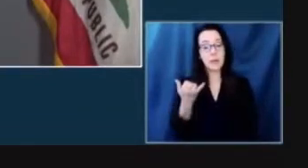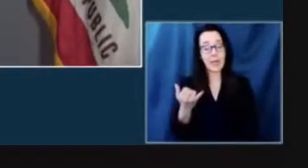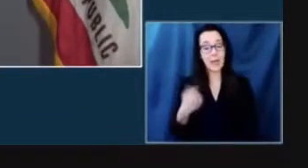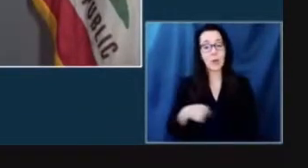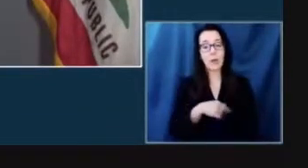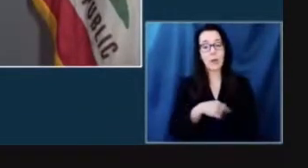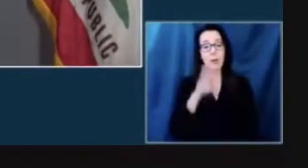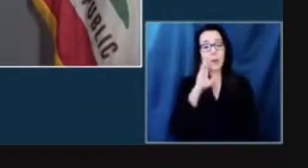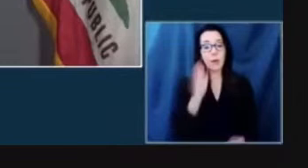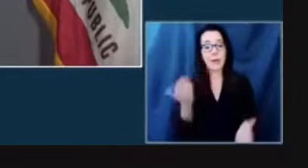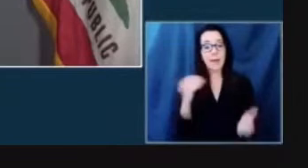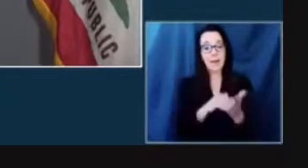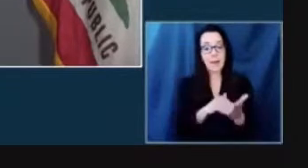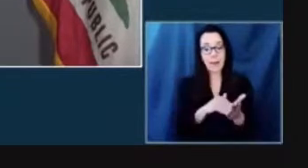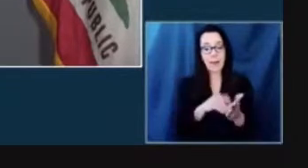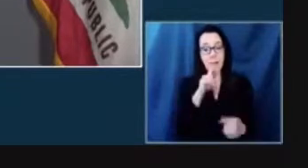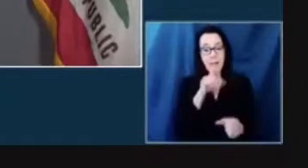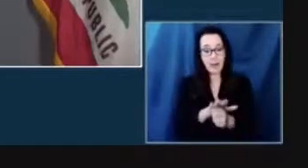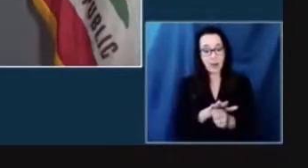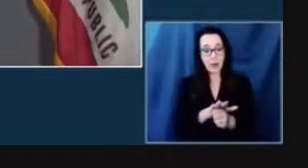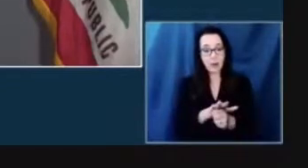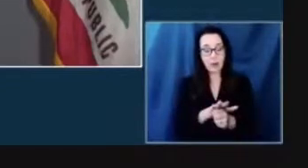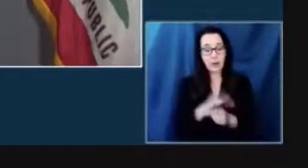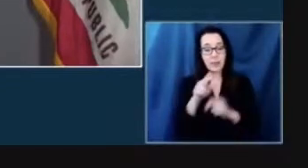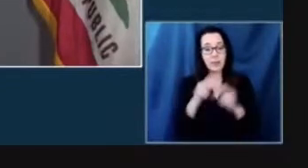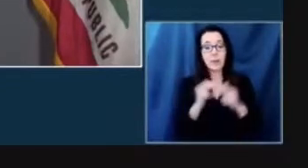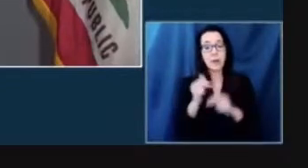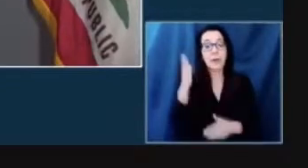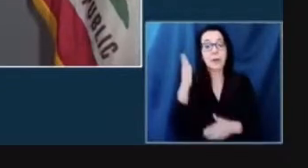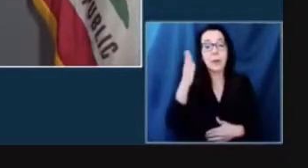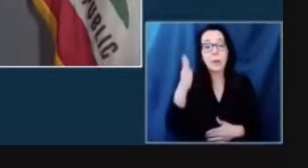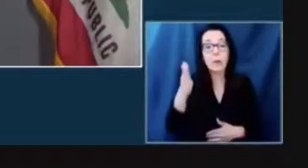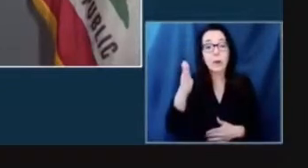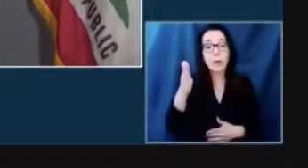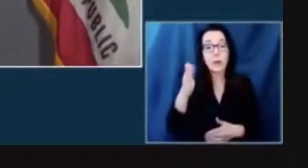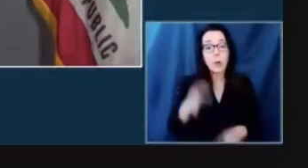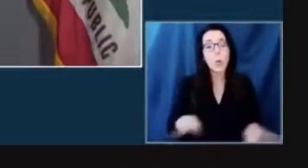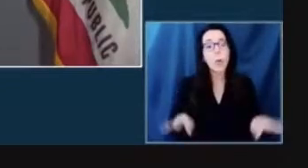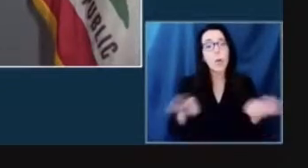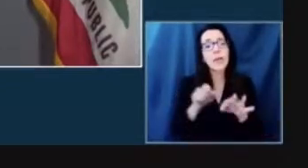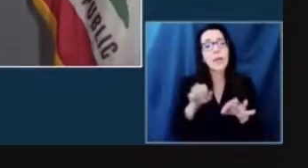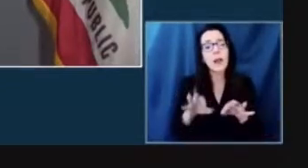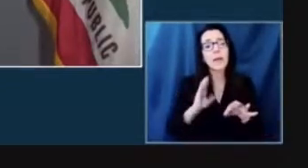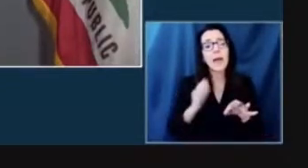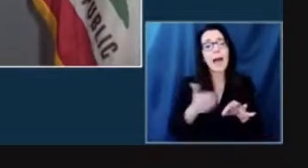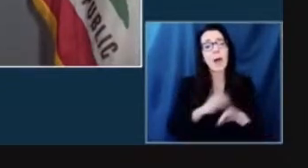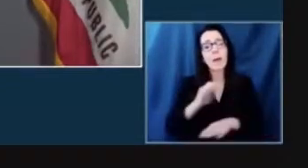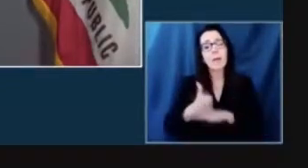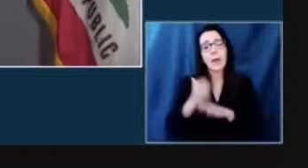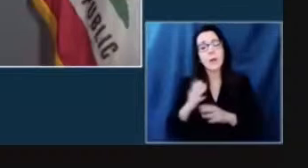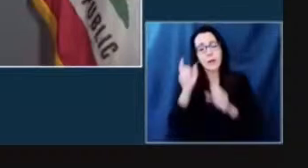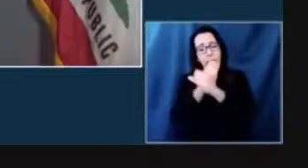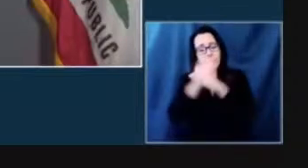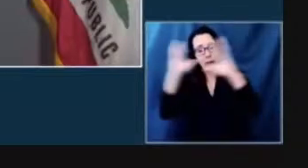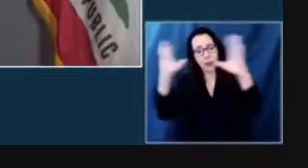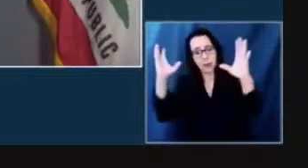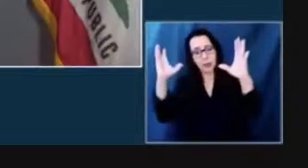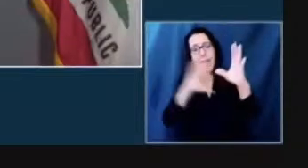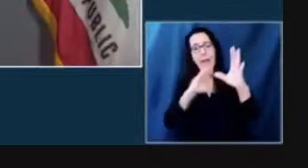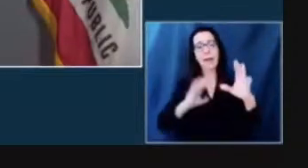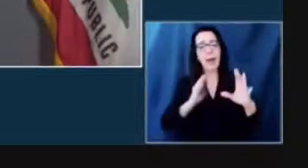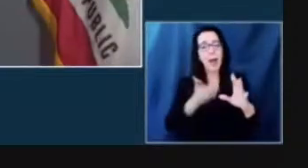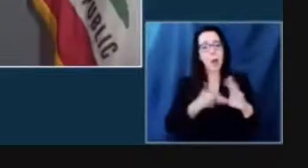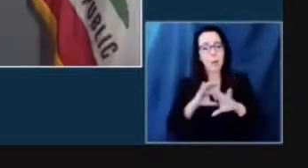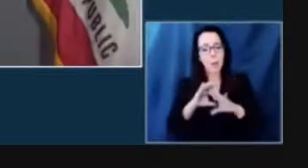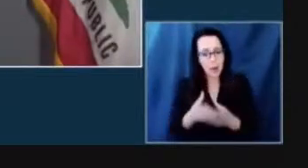pledge to build a future worthy of the vision of our founders, the values of our party, the sacrifice of